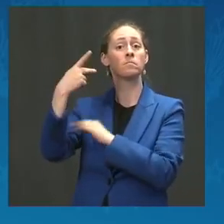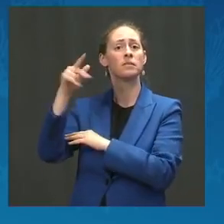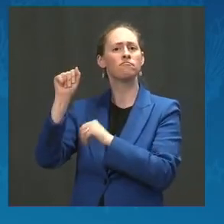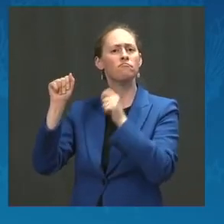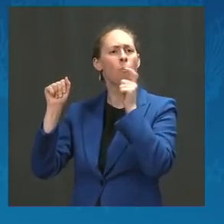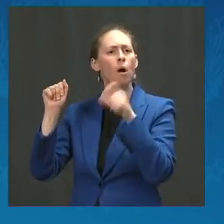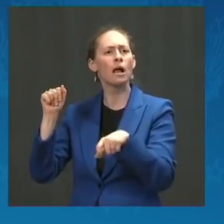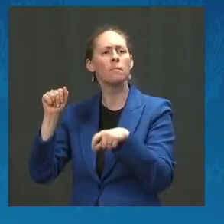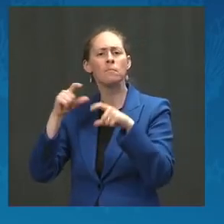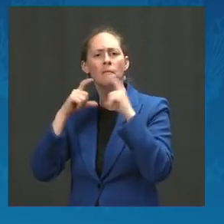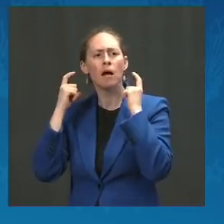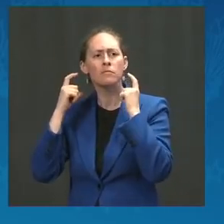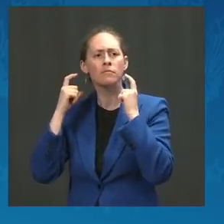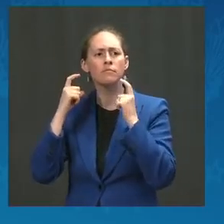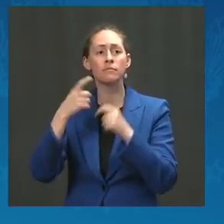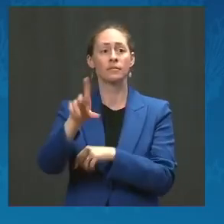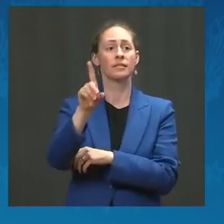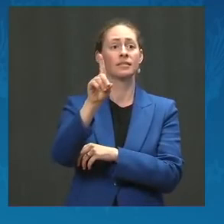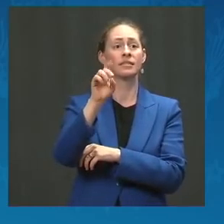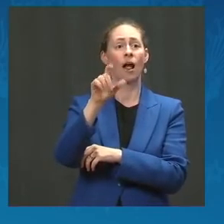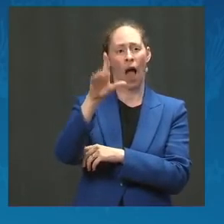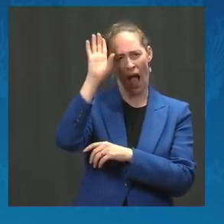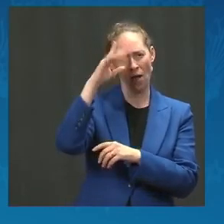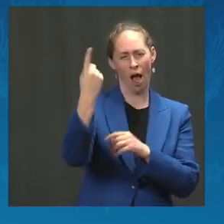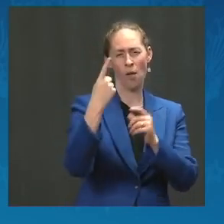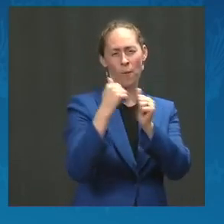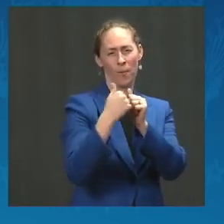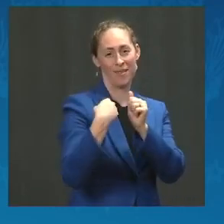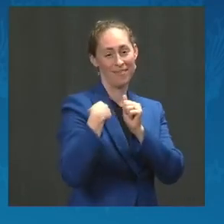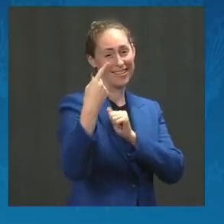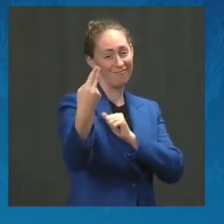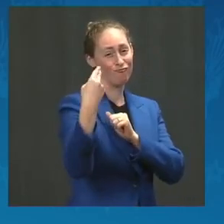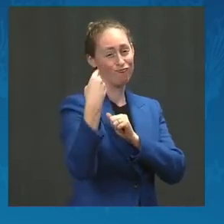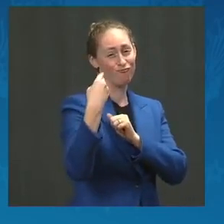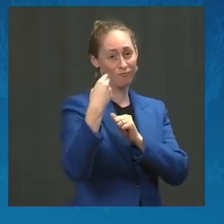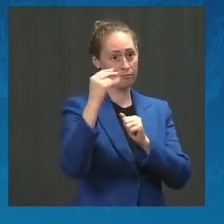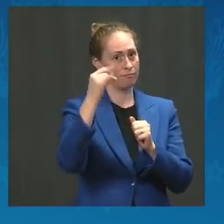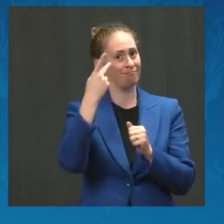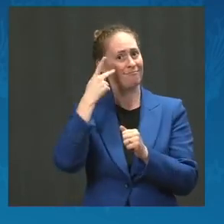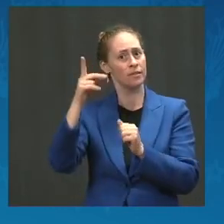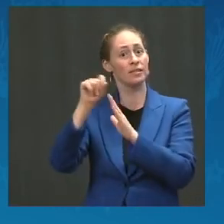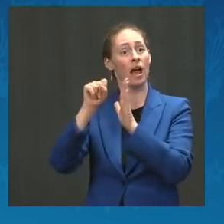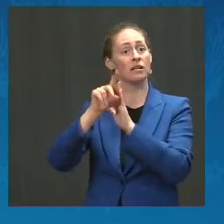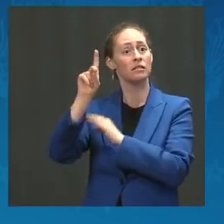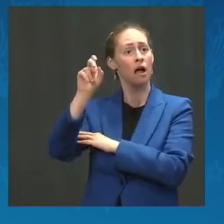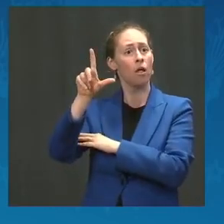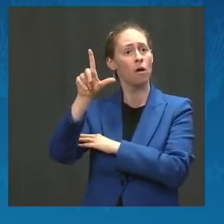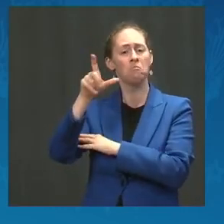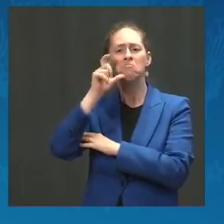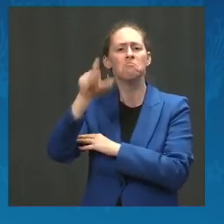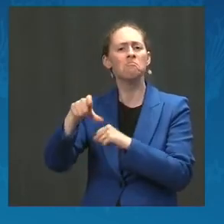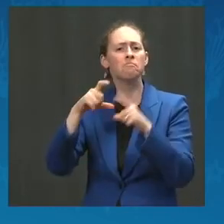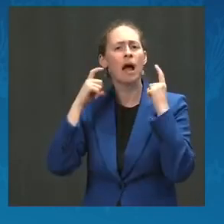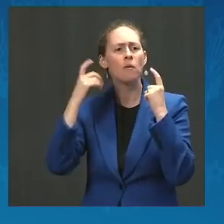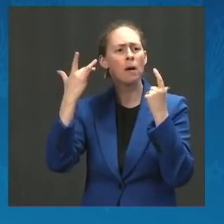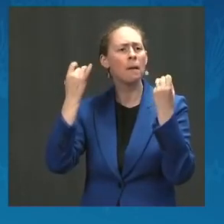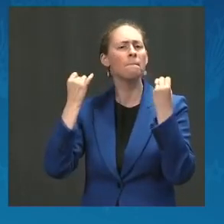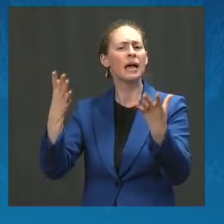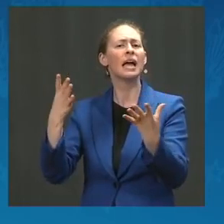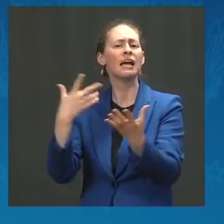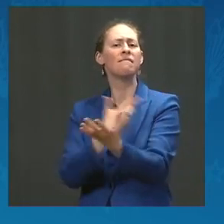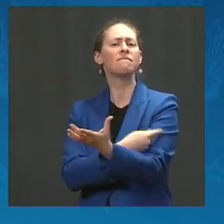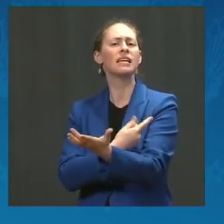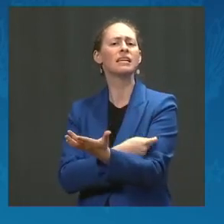me. I know you love doing that. But you don't have to wear a mask. The places people are probably going to have to wear